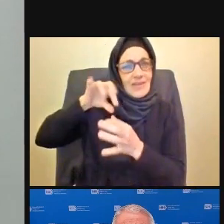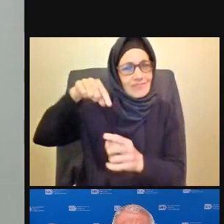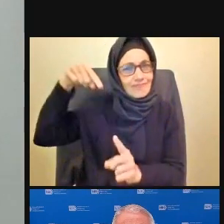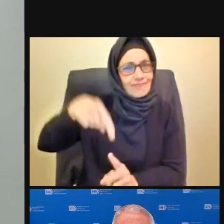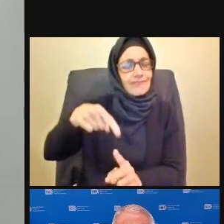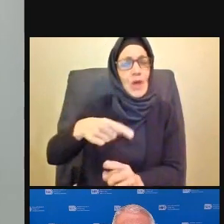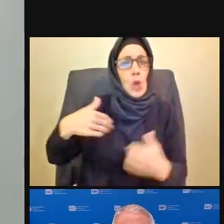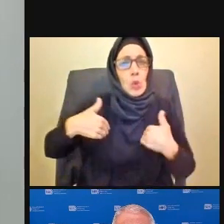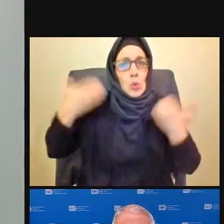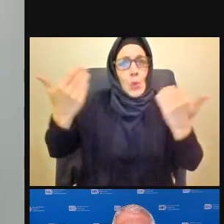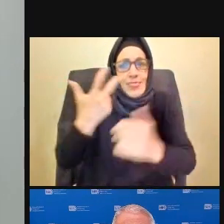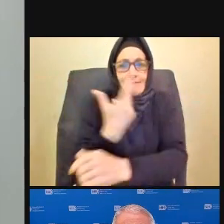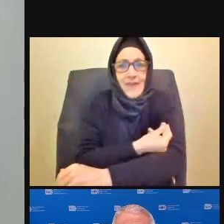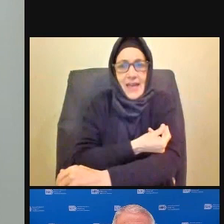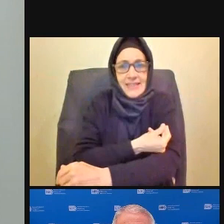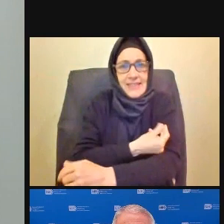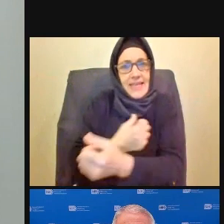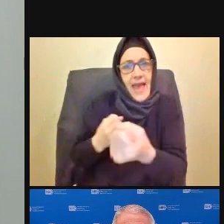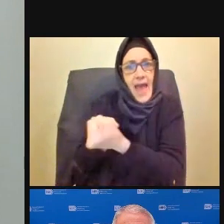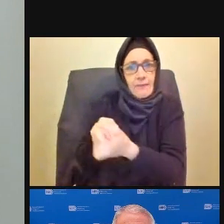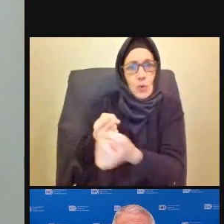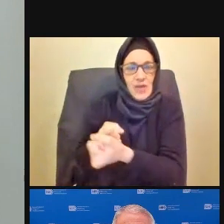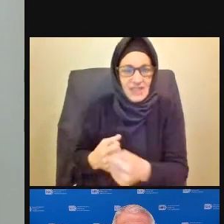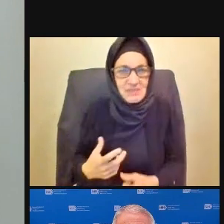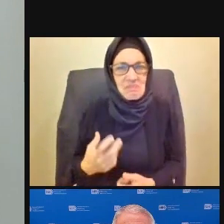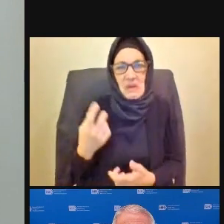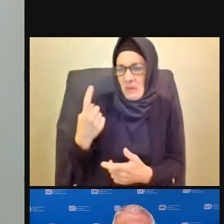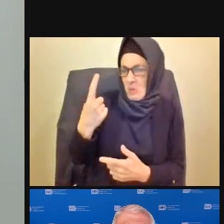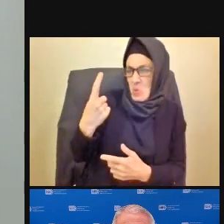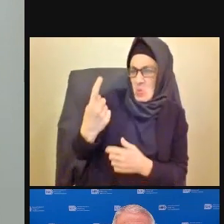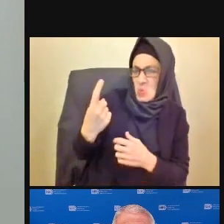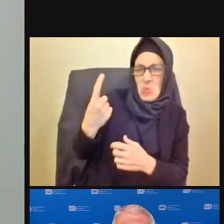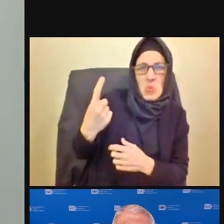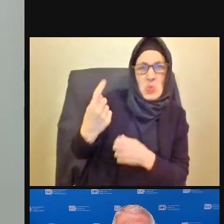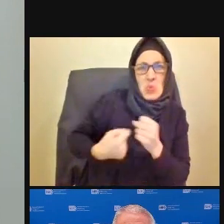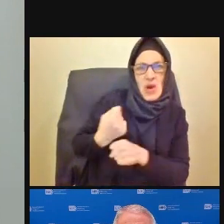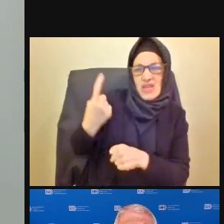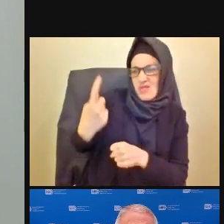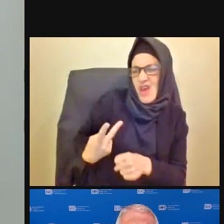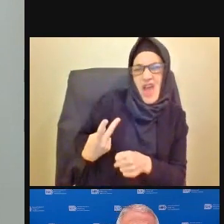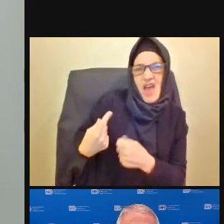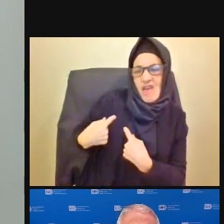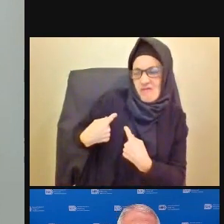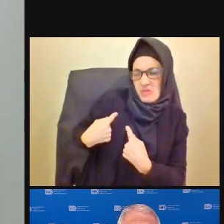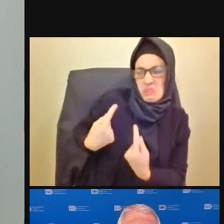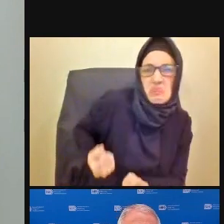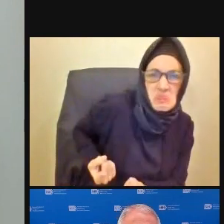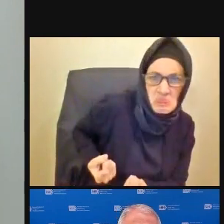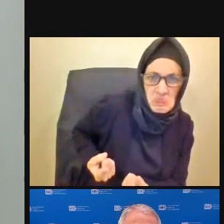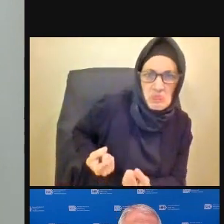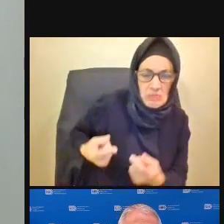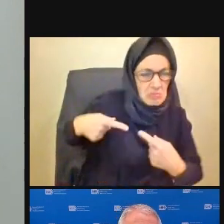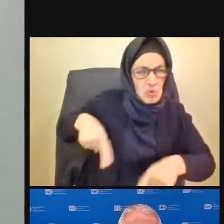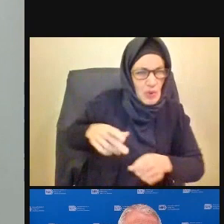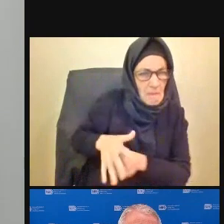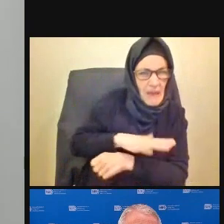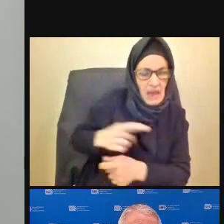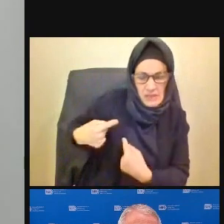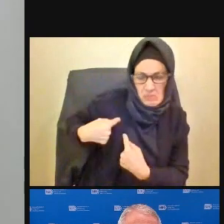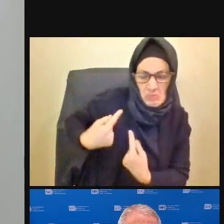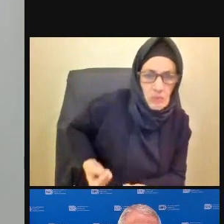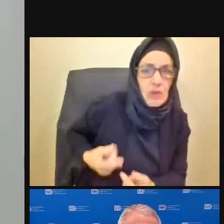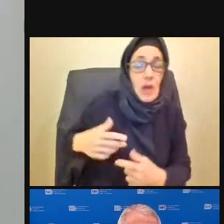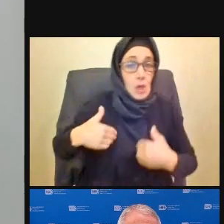advocates. Over the past year and a half plus of the pandemic, youth have been instrumental to